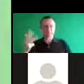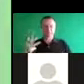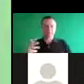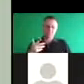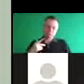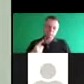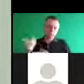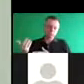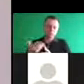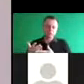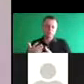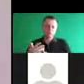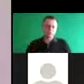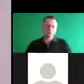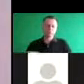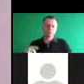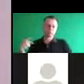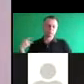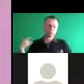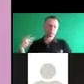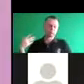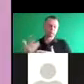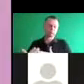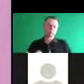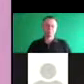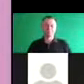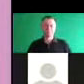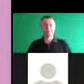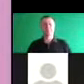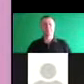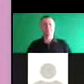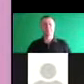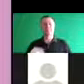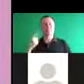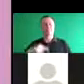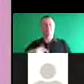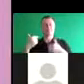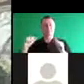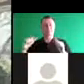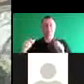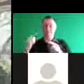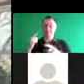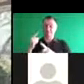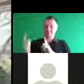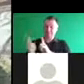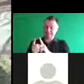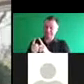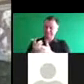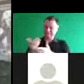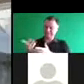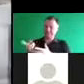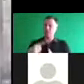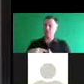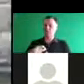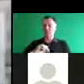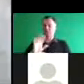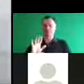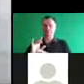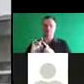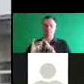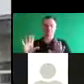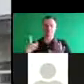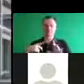talking about it for even longer than that. And this is actually our first time live speaking, thanks to COVID.